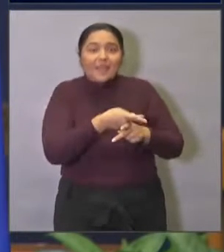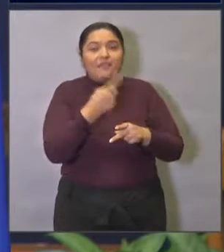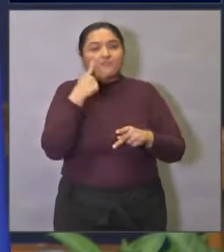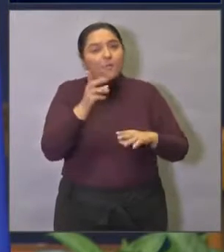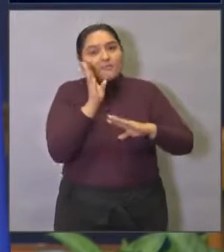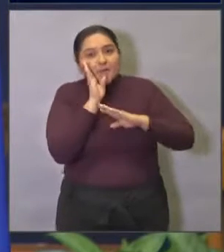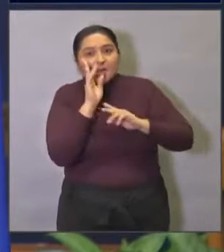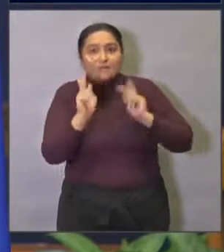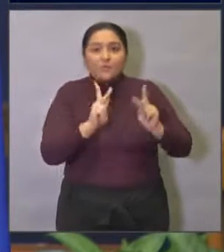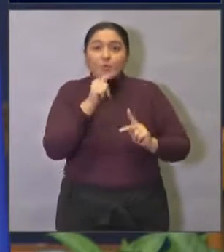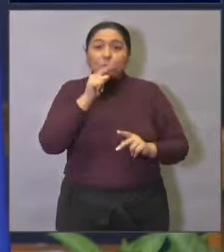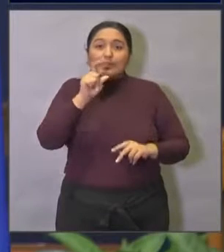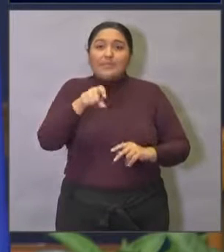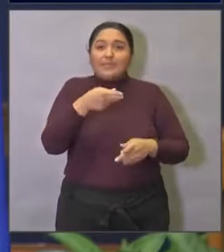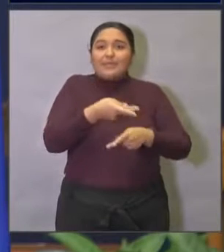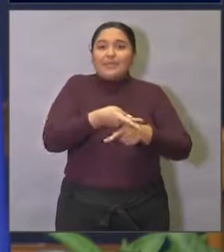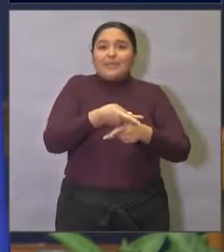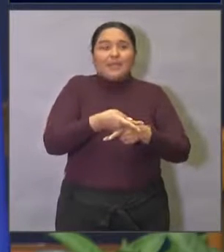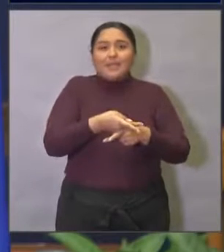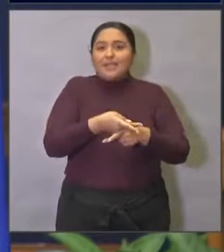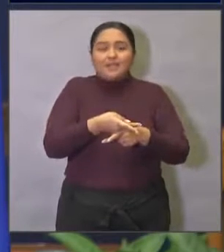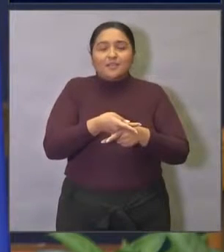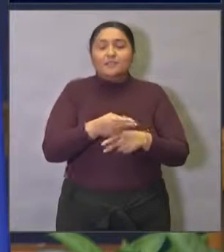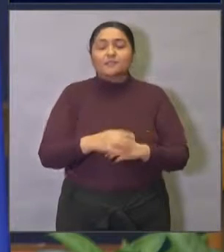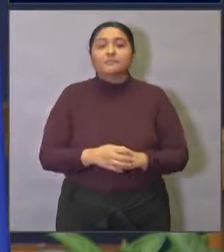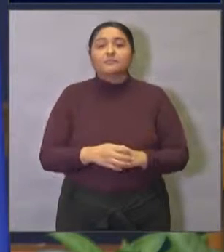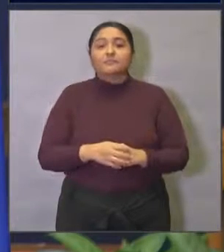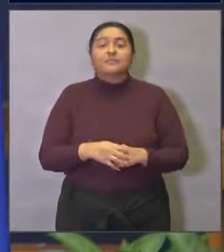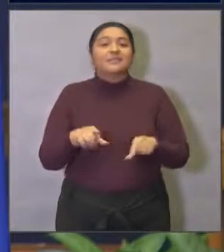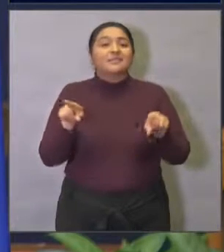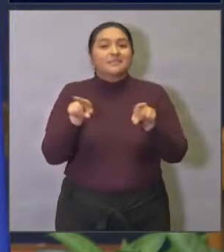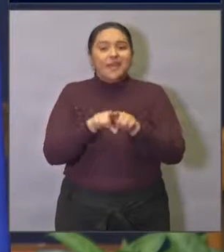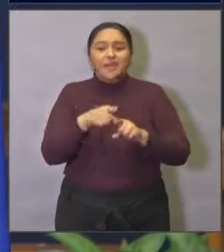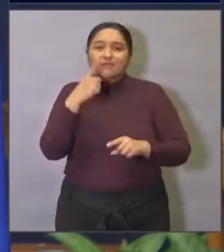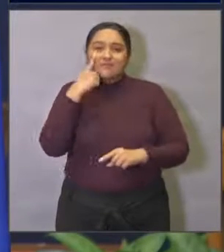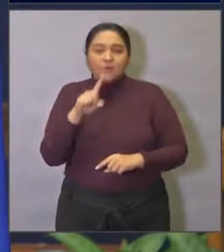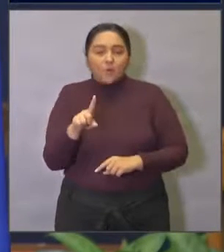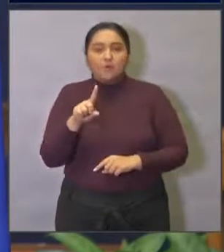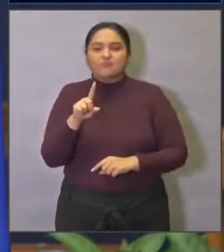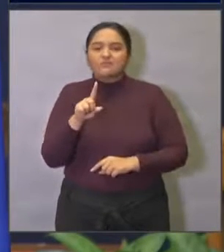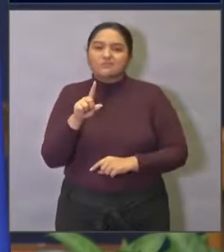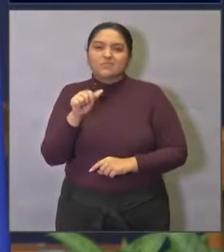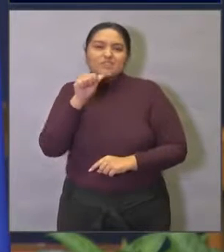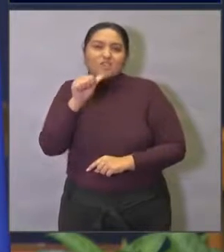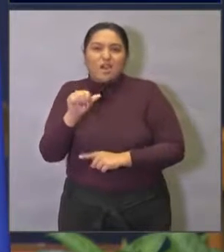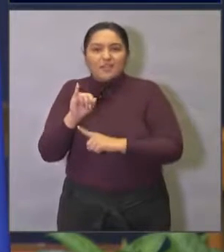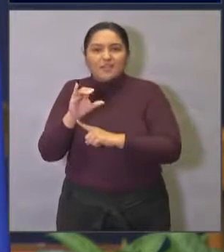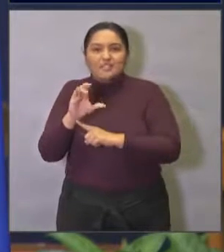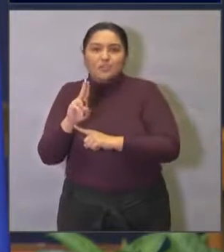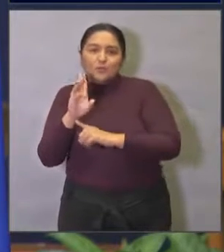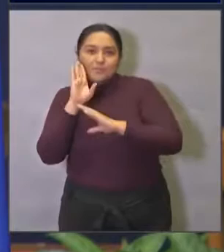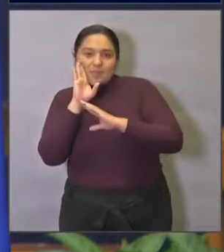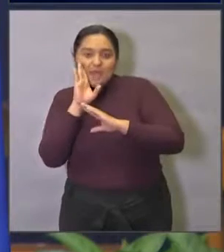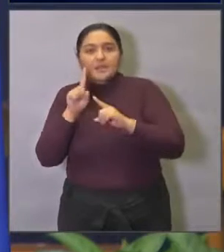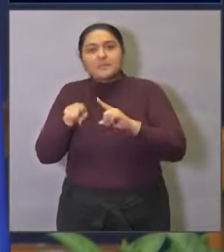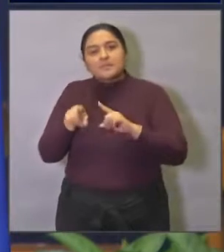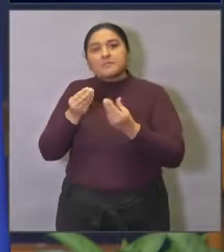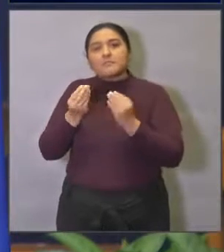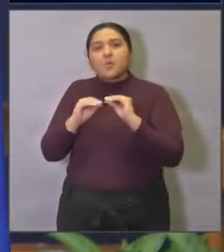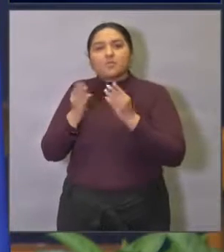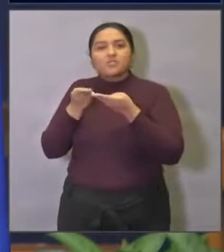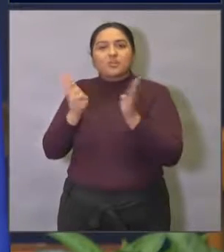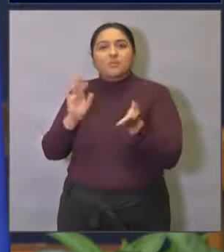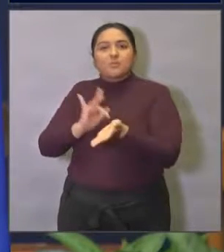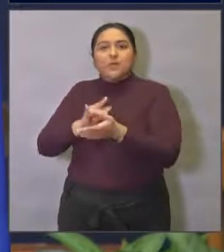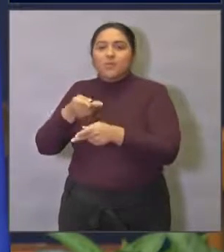and need care. The same is true to a certain degree even for non-ICU beds, but those that need more general medical